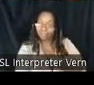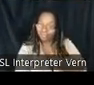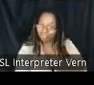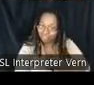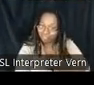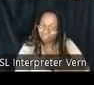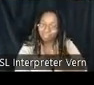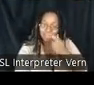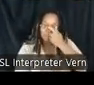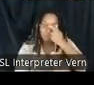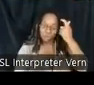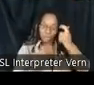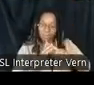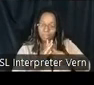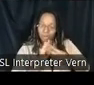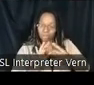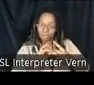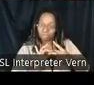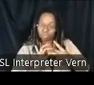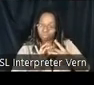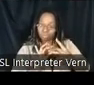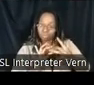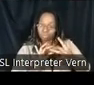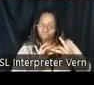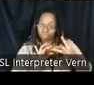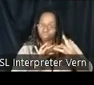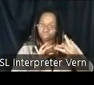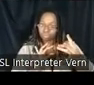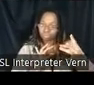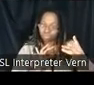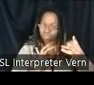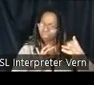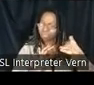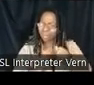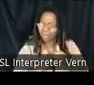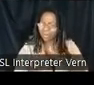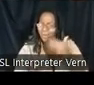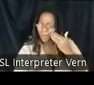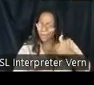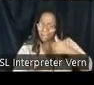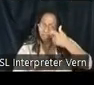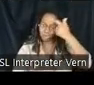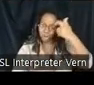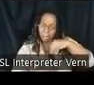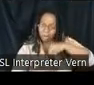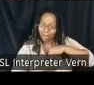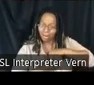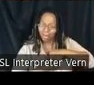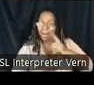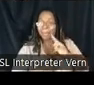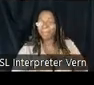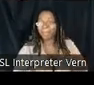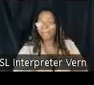the disconnection from our authentic self. And how do we know that we're carrying unresolved trauma? We know because we act in ways that are